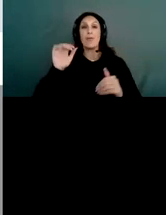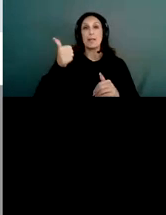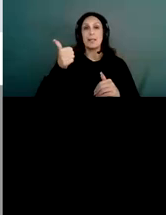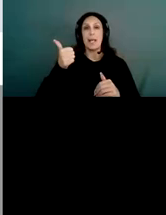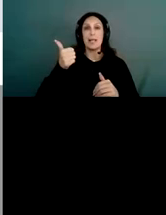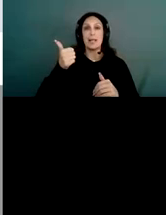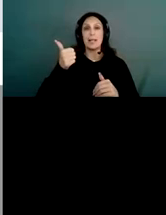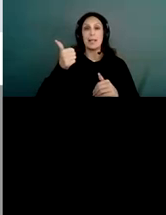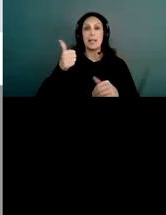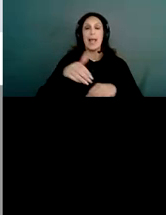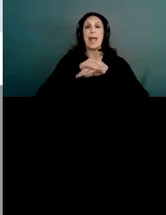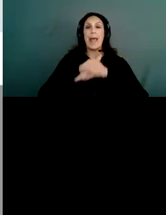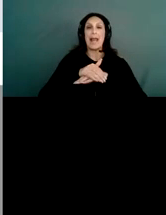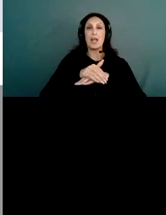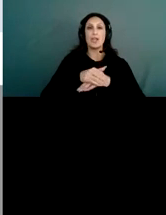garden.